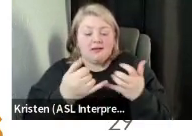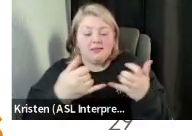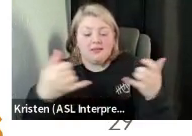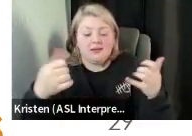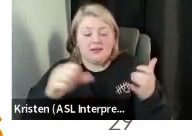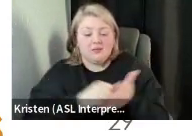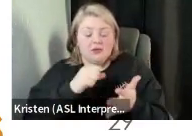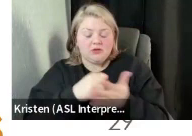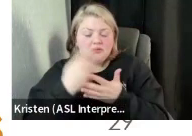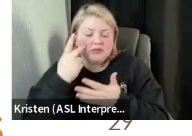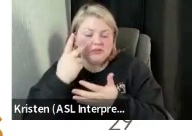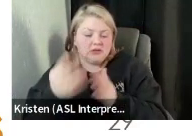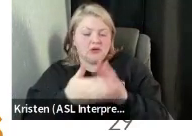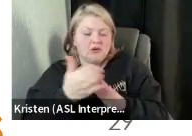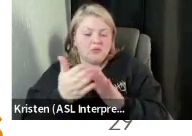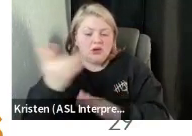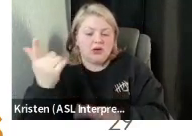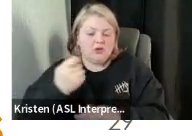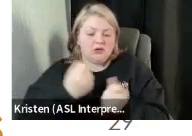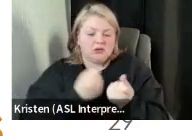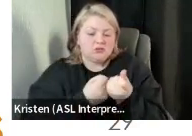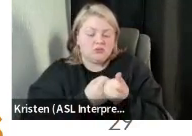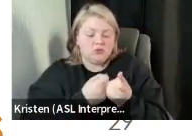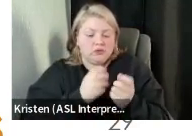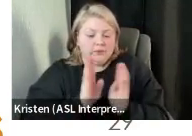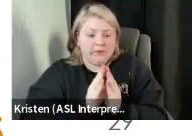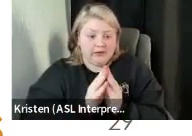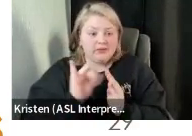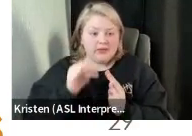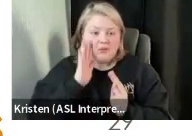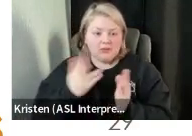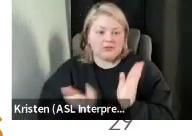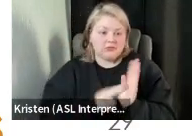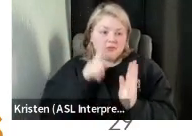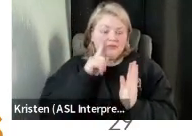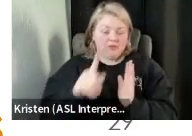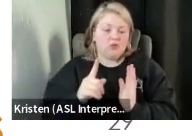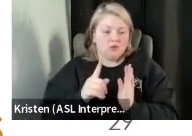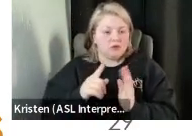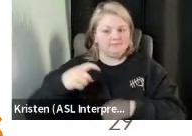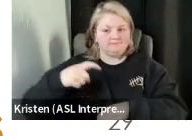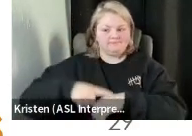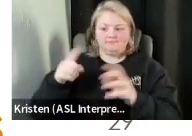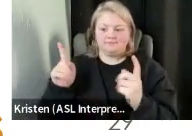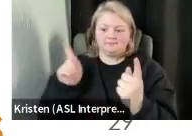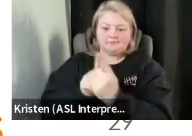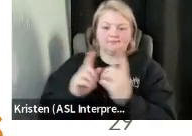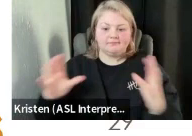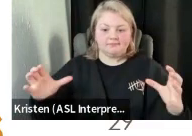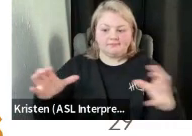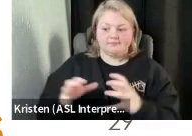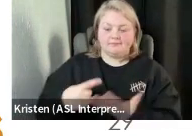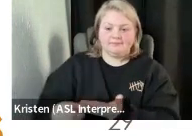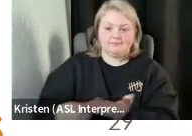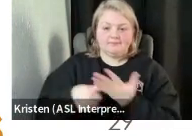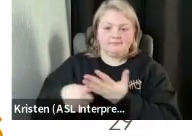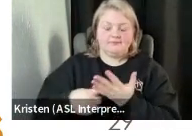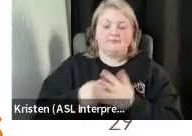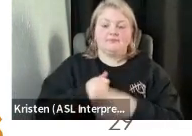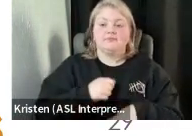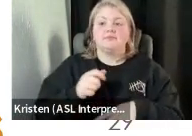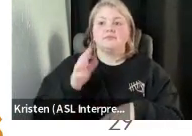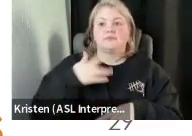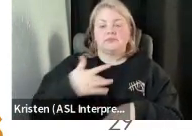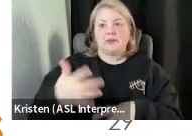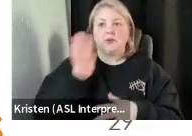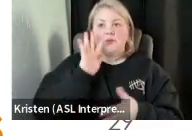Operating Grants Virtual Support Meetings, and that will sign you up for a time to talk with us. We tend to schedule these about 2 weeks out in